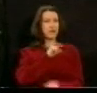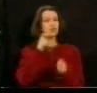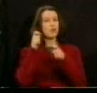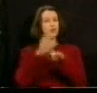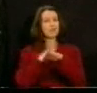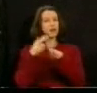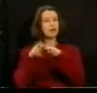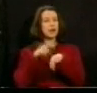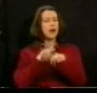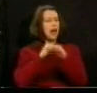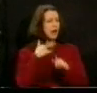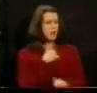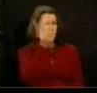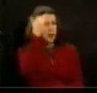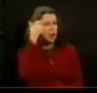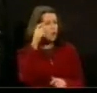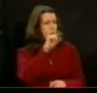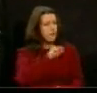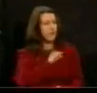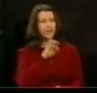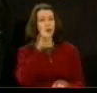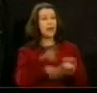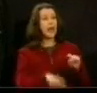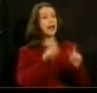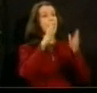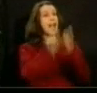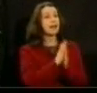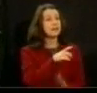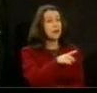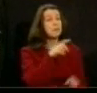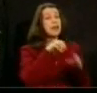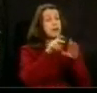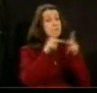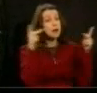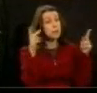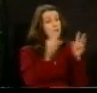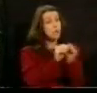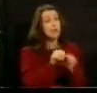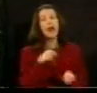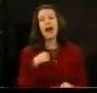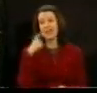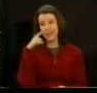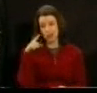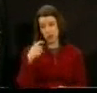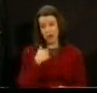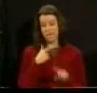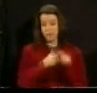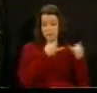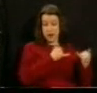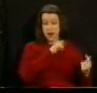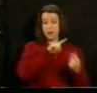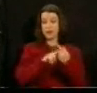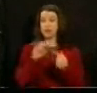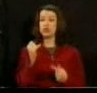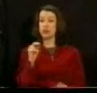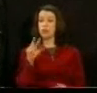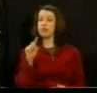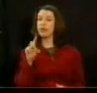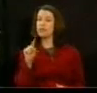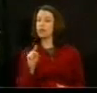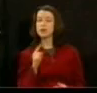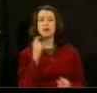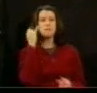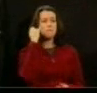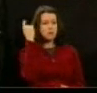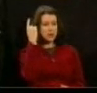basis. How will we know if they're qualified if I don't have an opportunity to ask them a question in public forum? I think you'll have from now to the 31st to ask your questions. What if